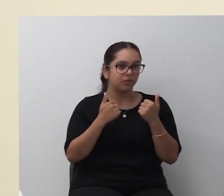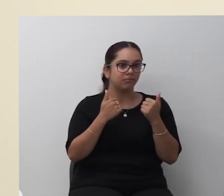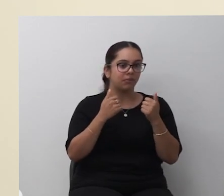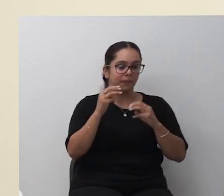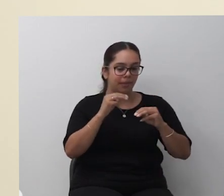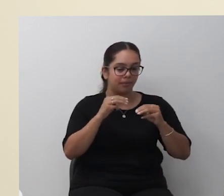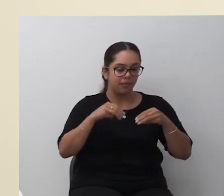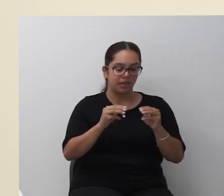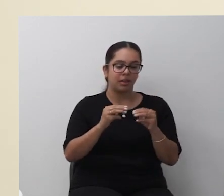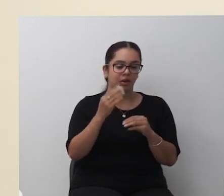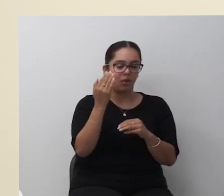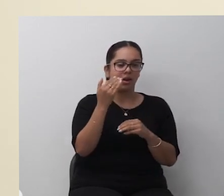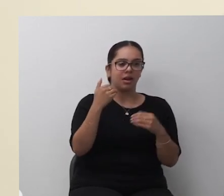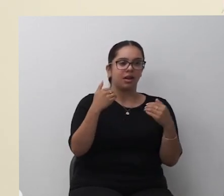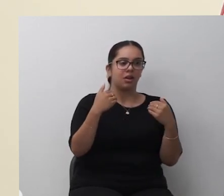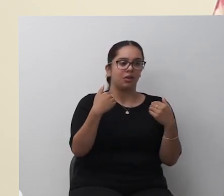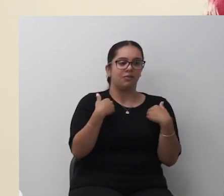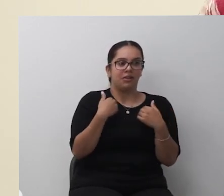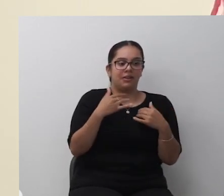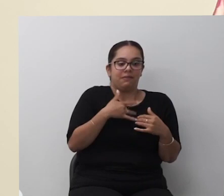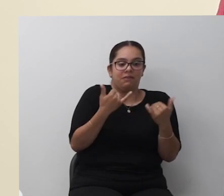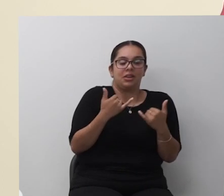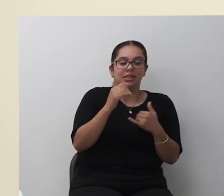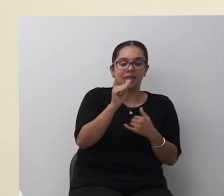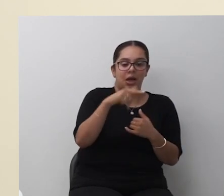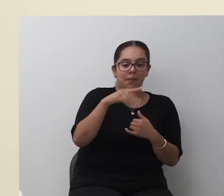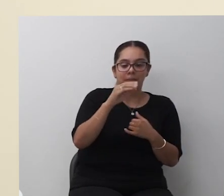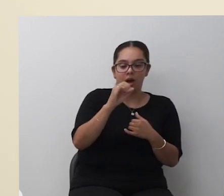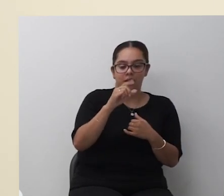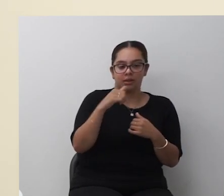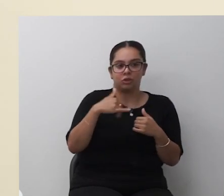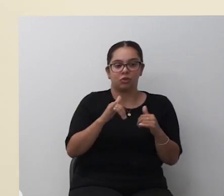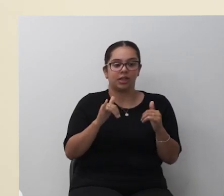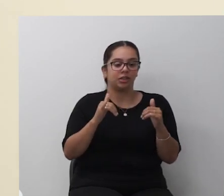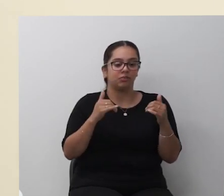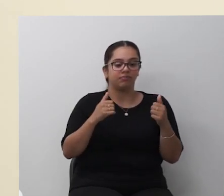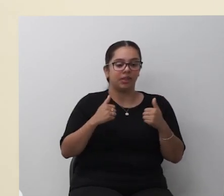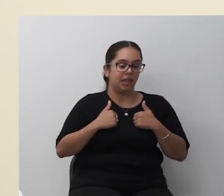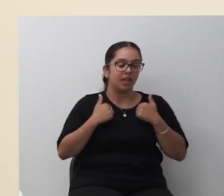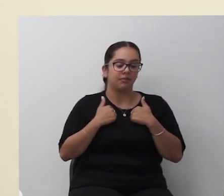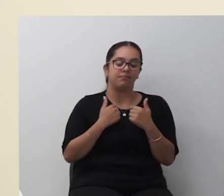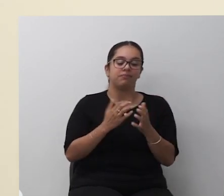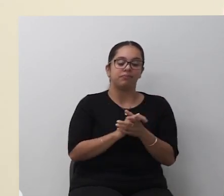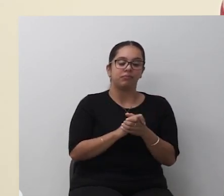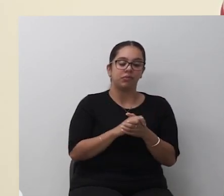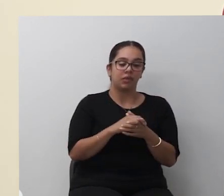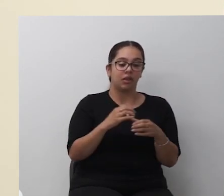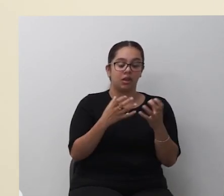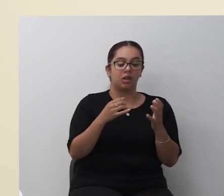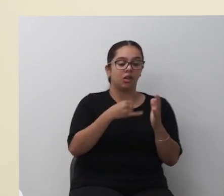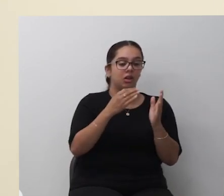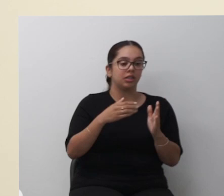know, we feel like we're in this state of apocalypse or whatever, so we're trying to survive. So I think a lot of the cultural workers or artists that I've